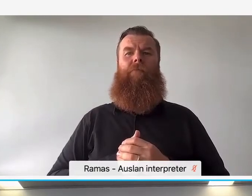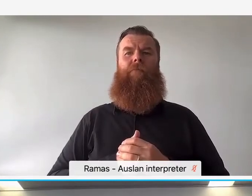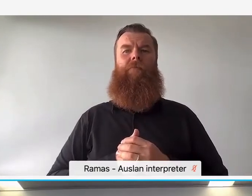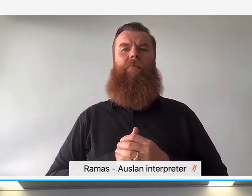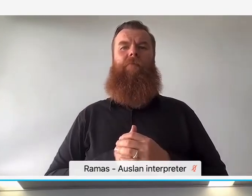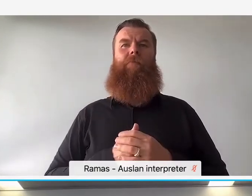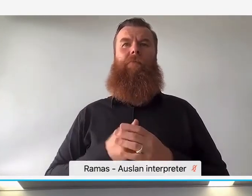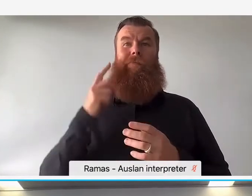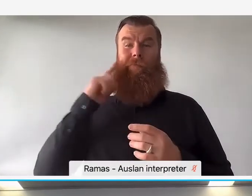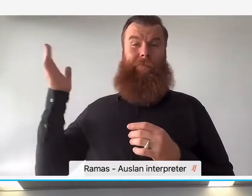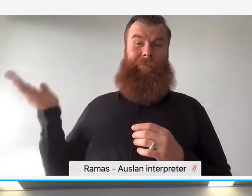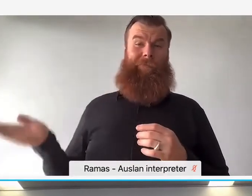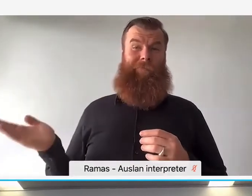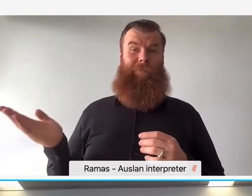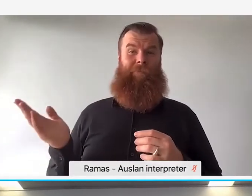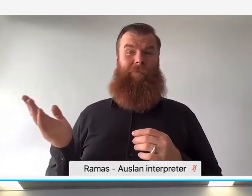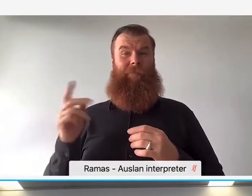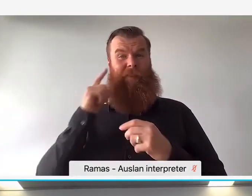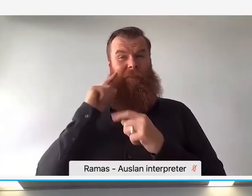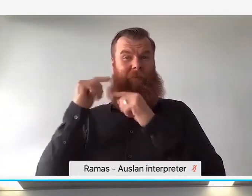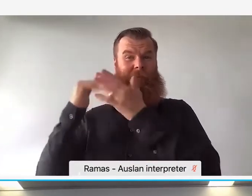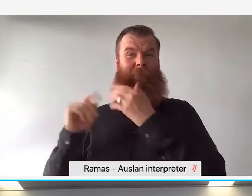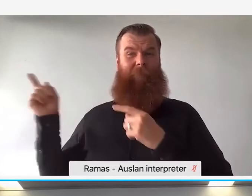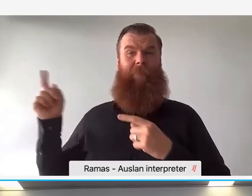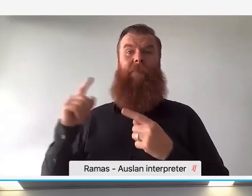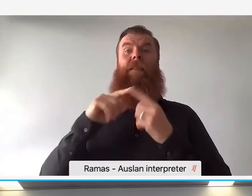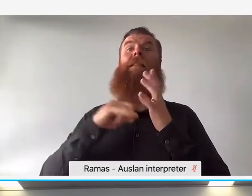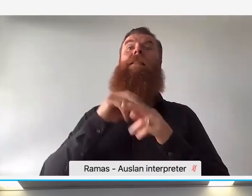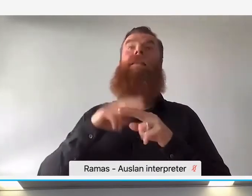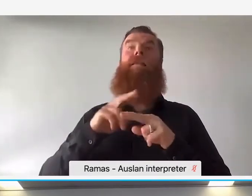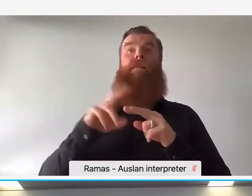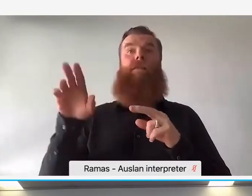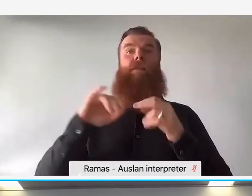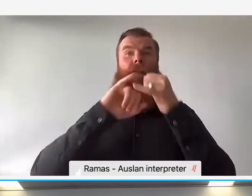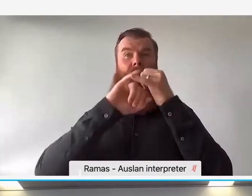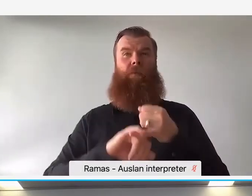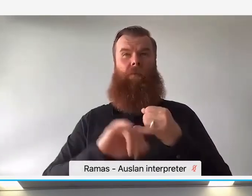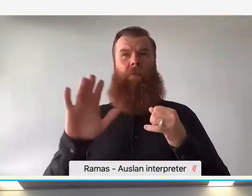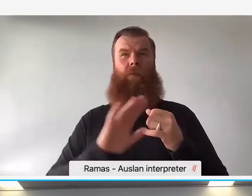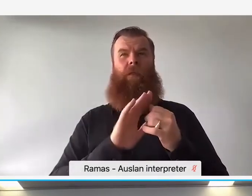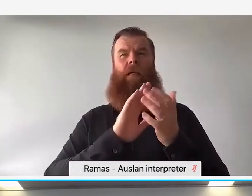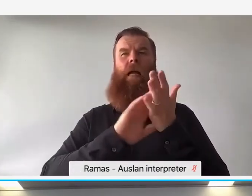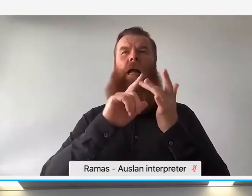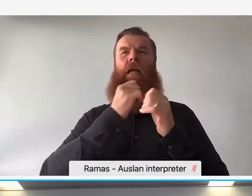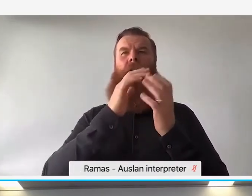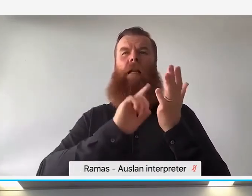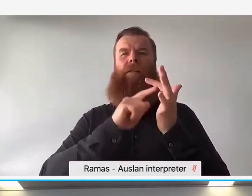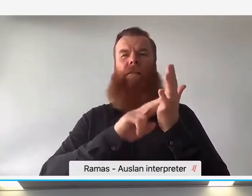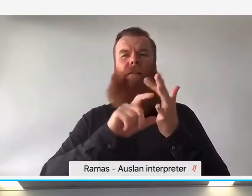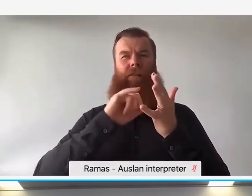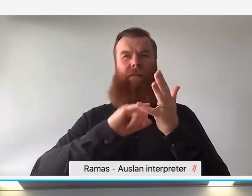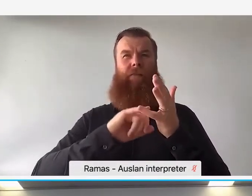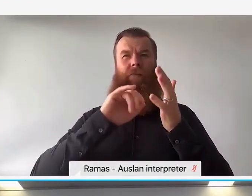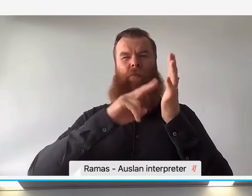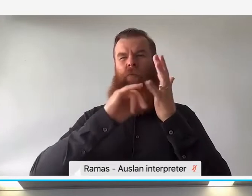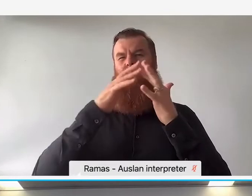slide. And here's one of our workers in the Southern Highlands in New South Wales. The first of these is the minimisation